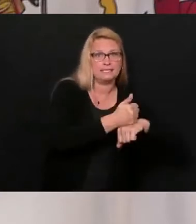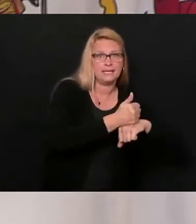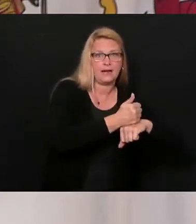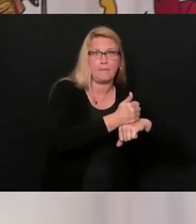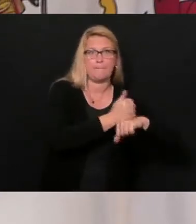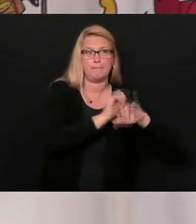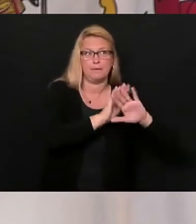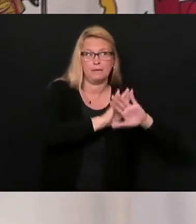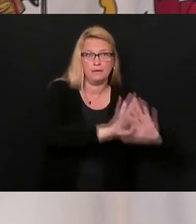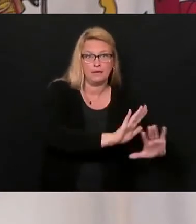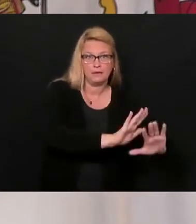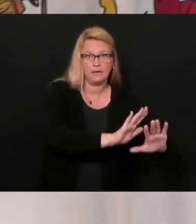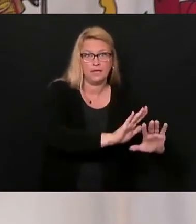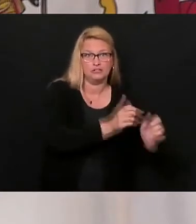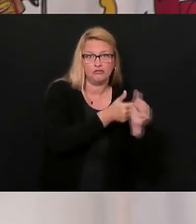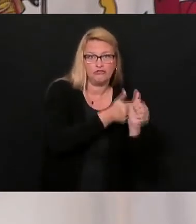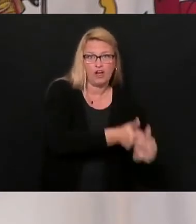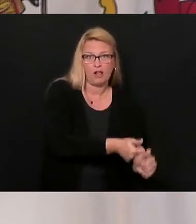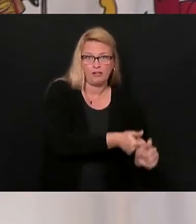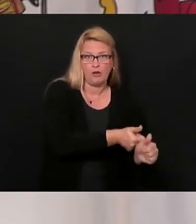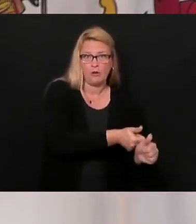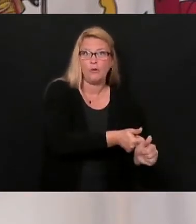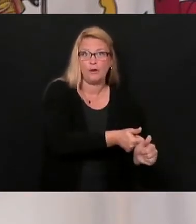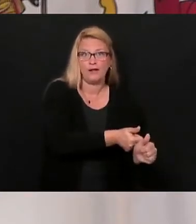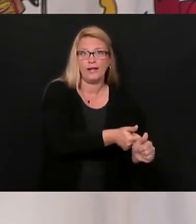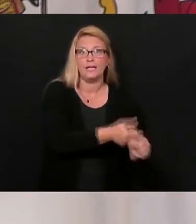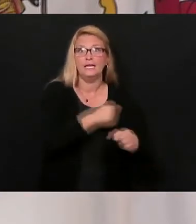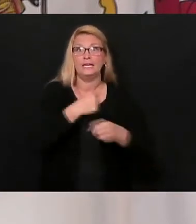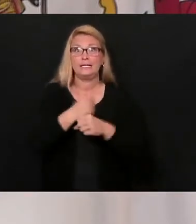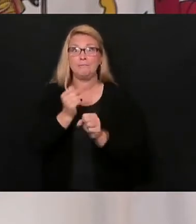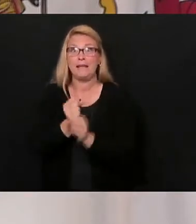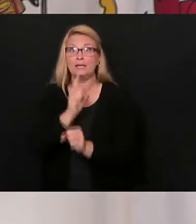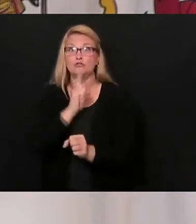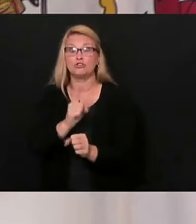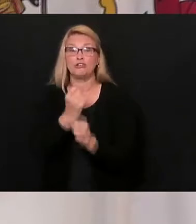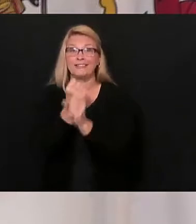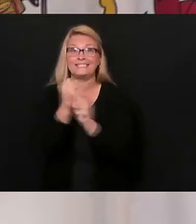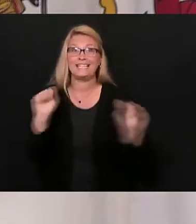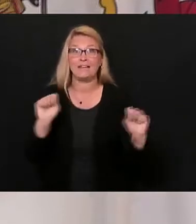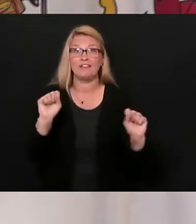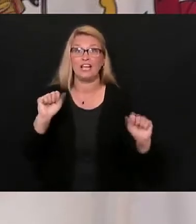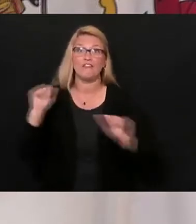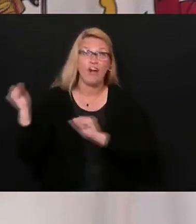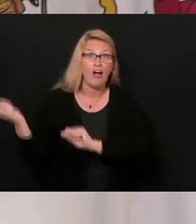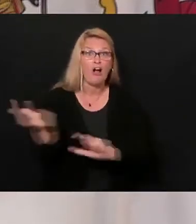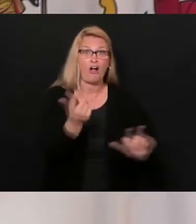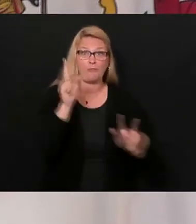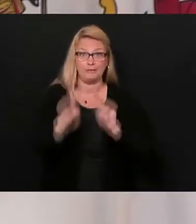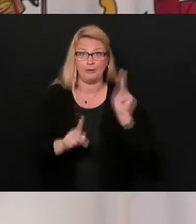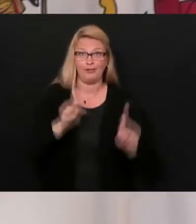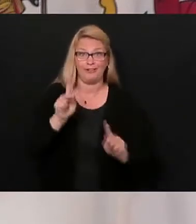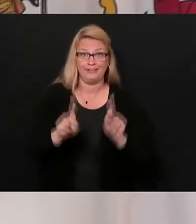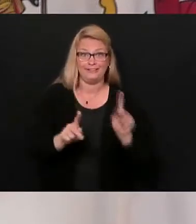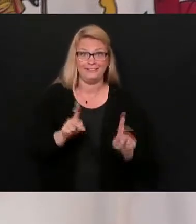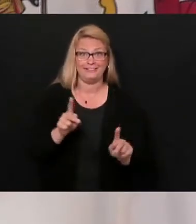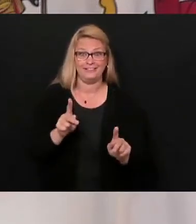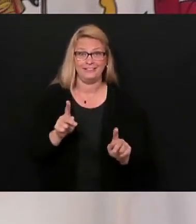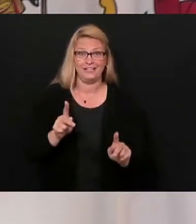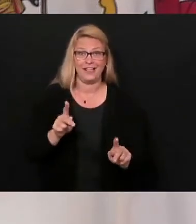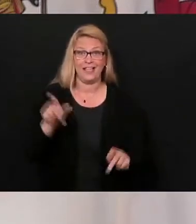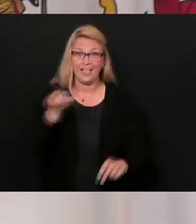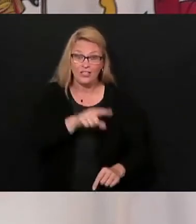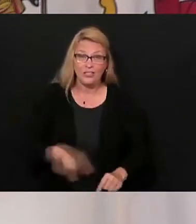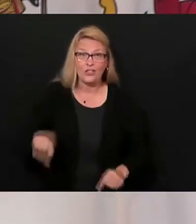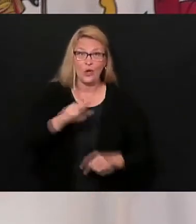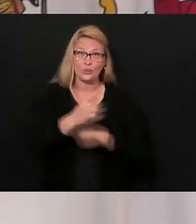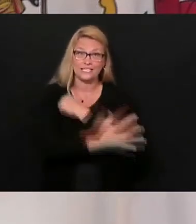be able to ensure the safety of all of us. You know, these counties, you